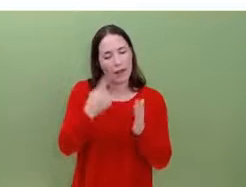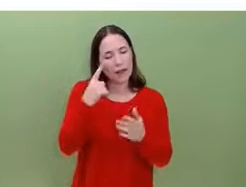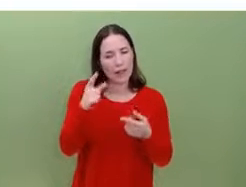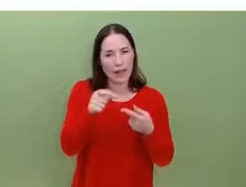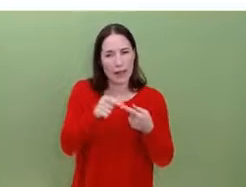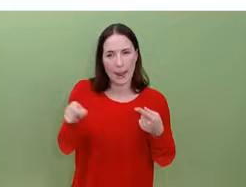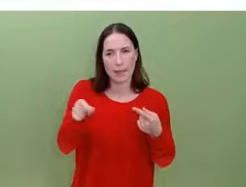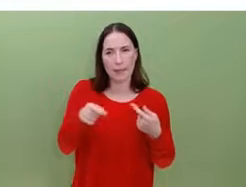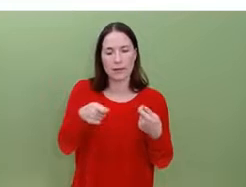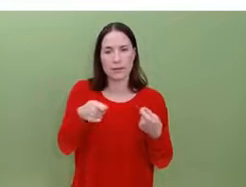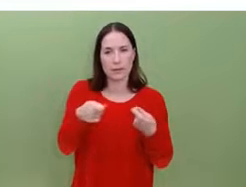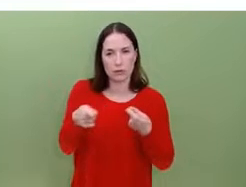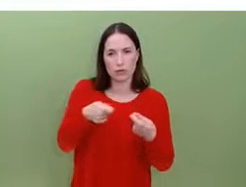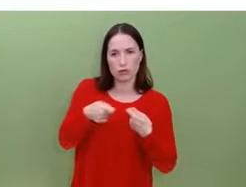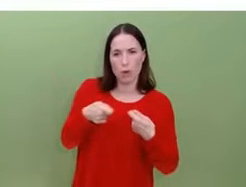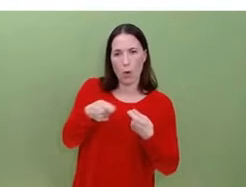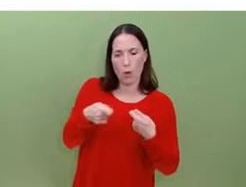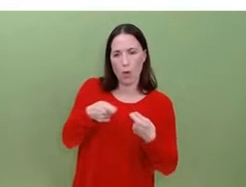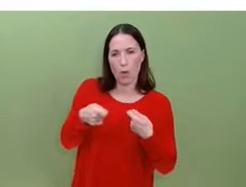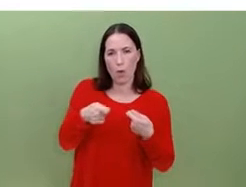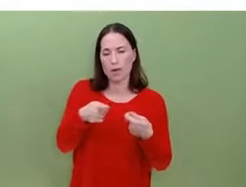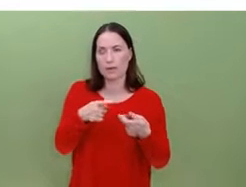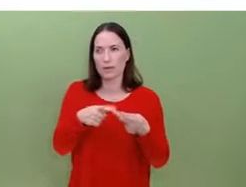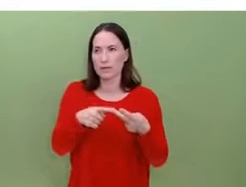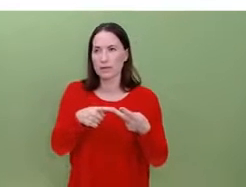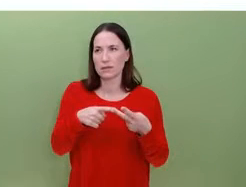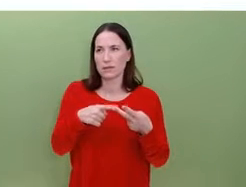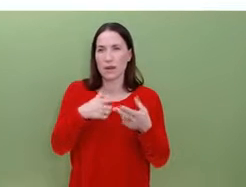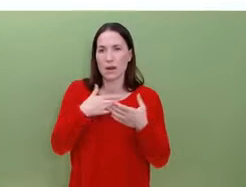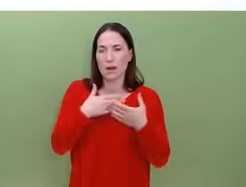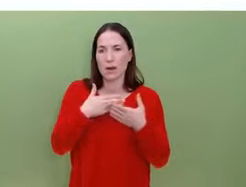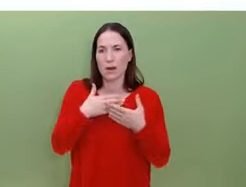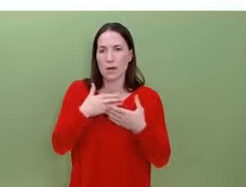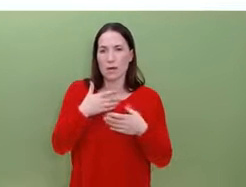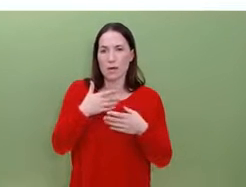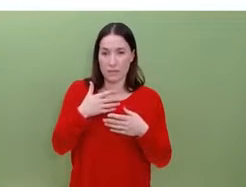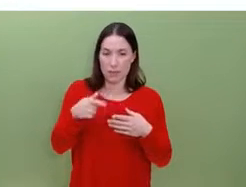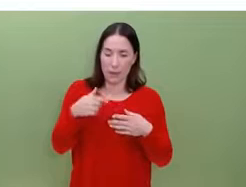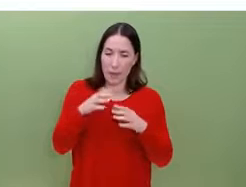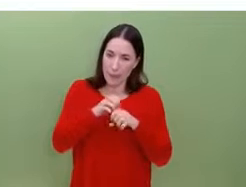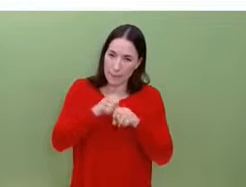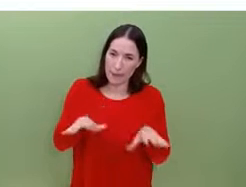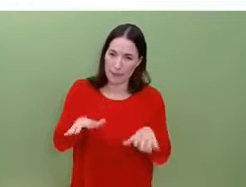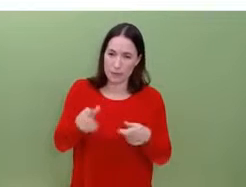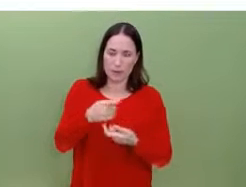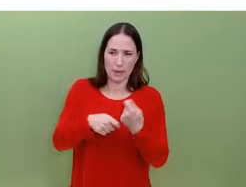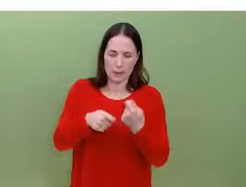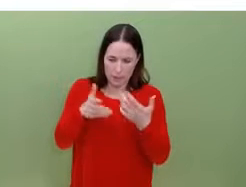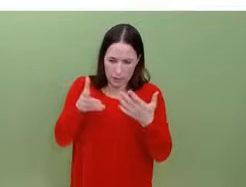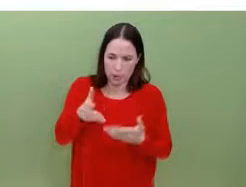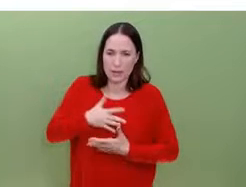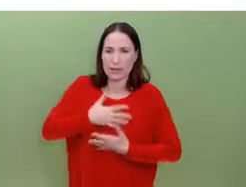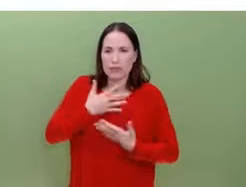of that, the pandemic, that has really focused that distress and that reaction to